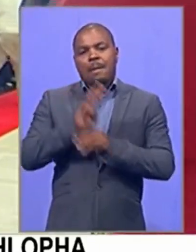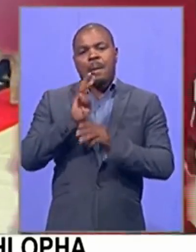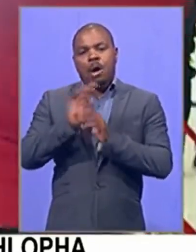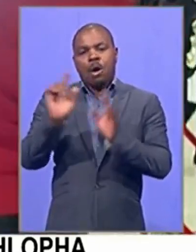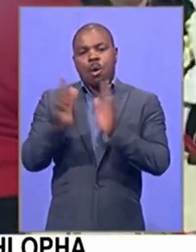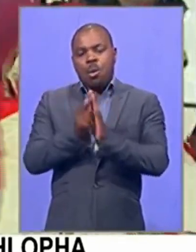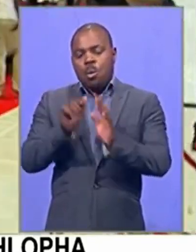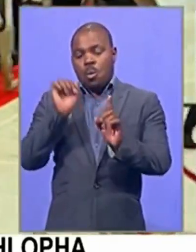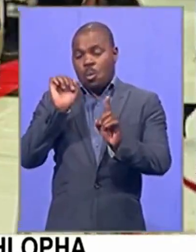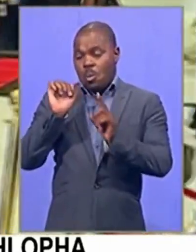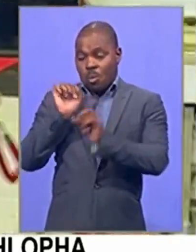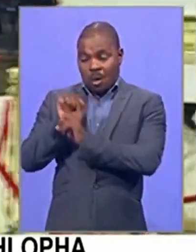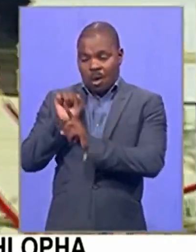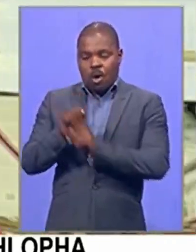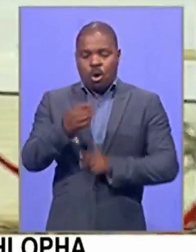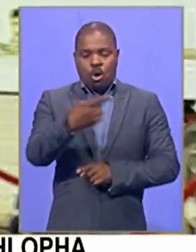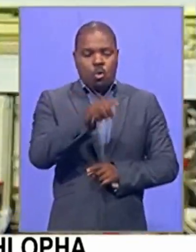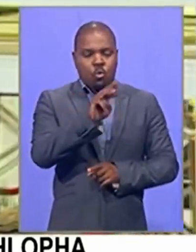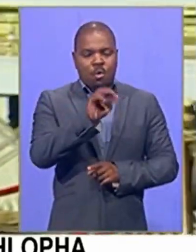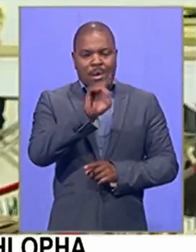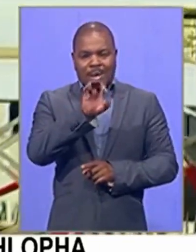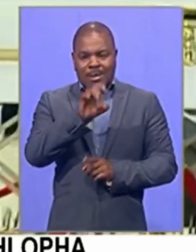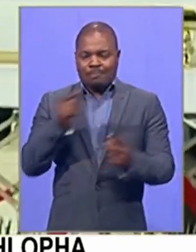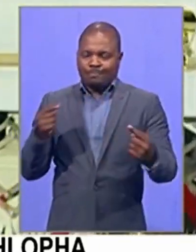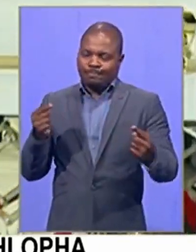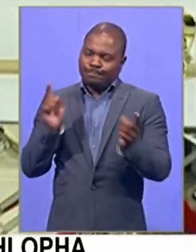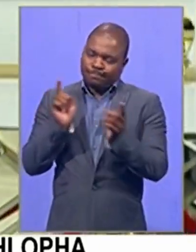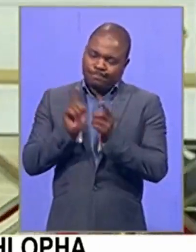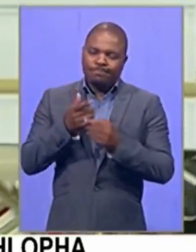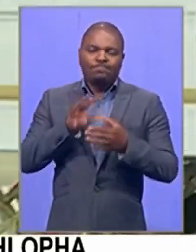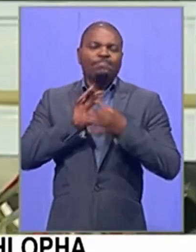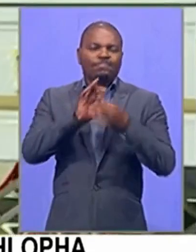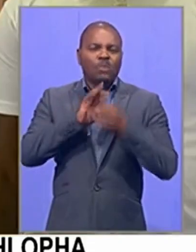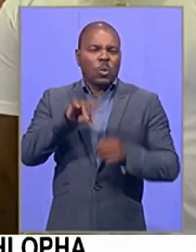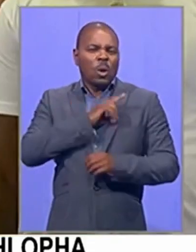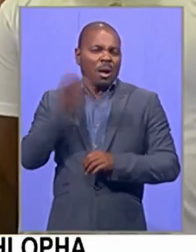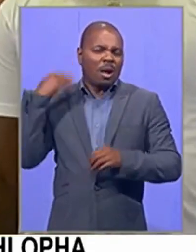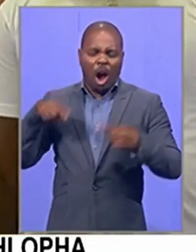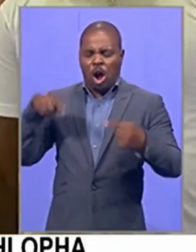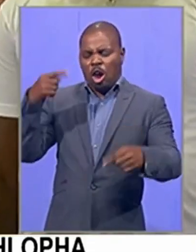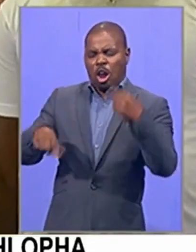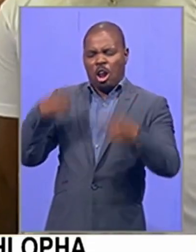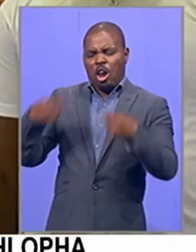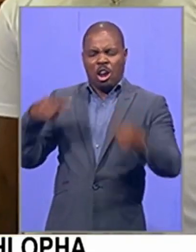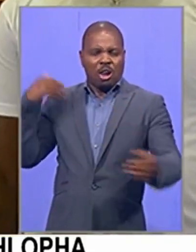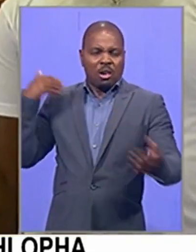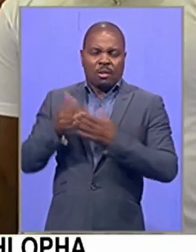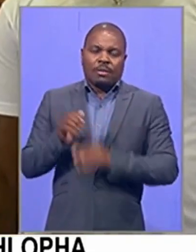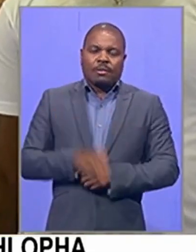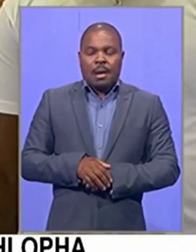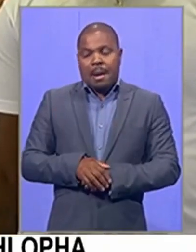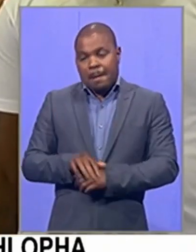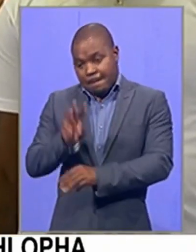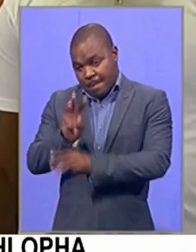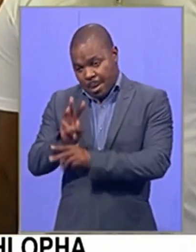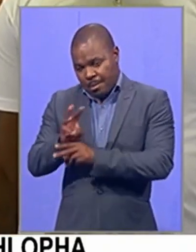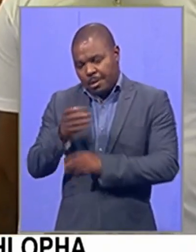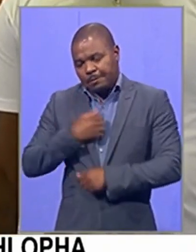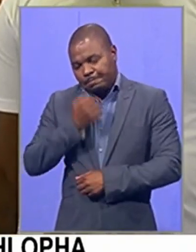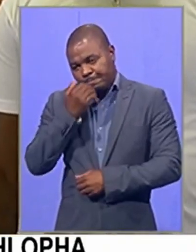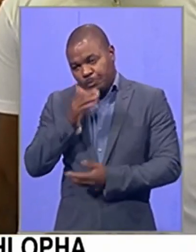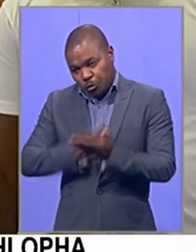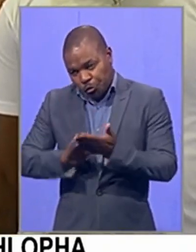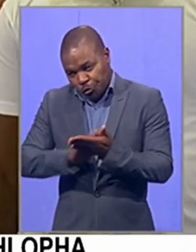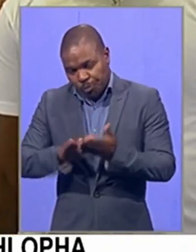za magumede eo e sa leng bana le dikgulagulano ka nako e telele. Ngiyaxolela ma ngiyaxolela cala